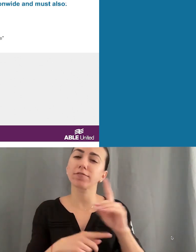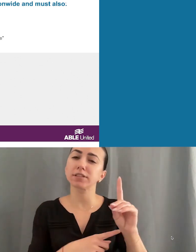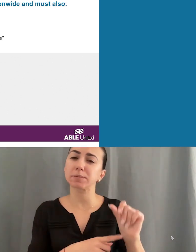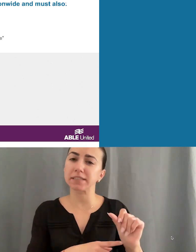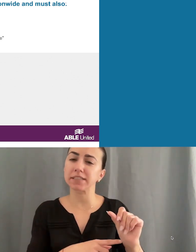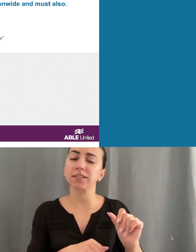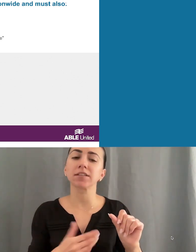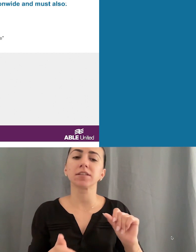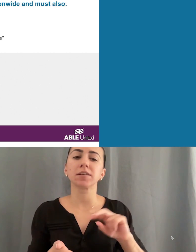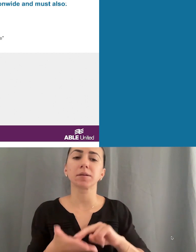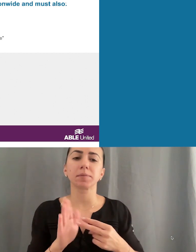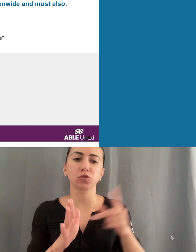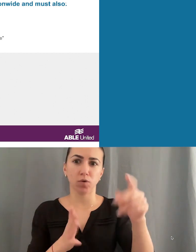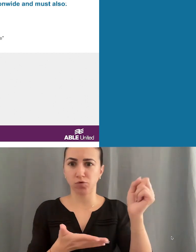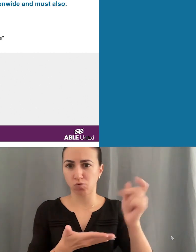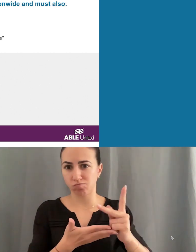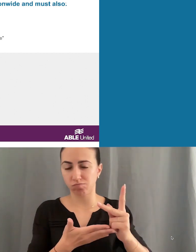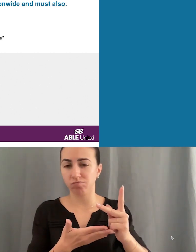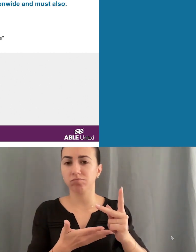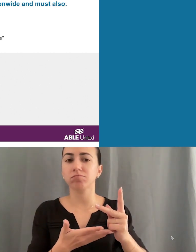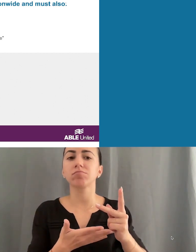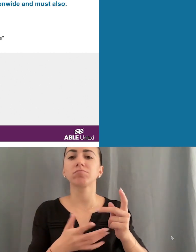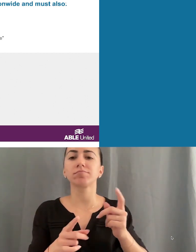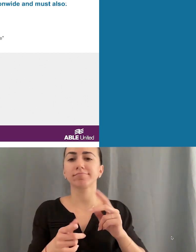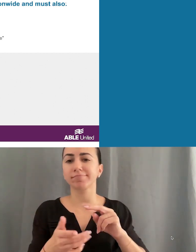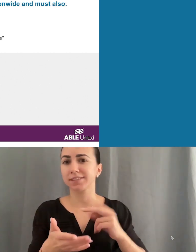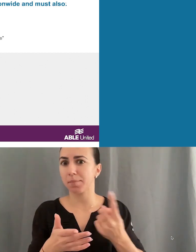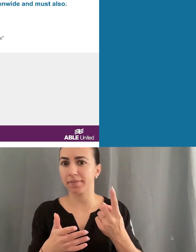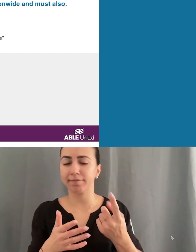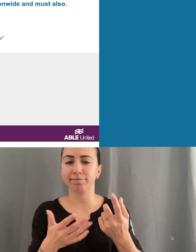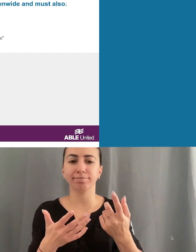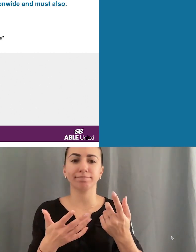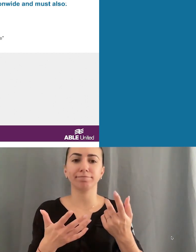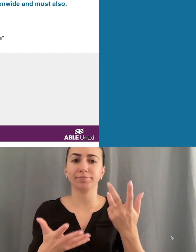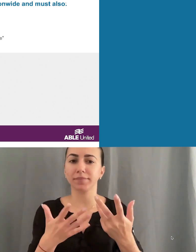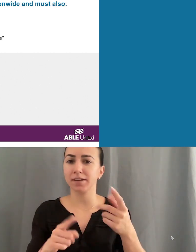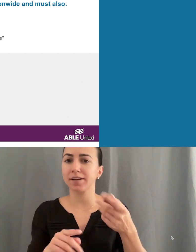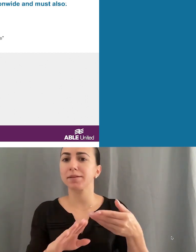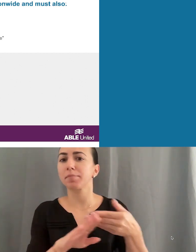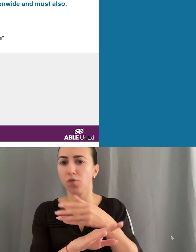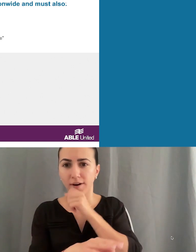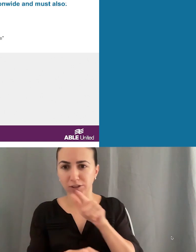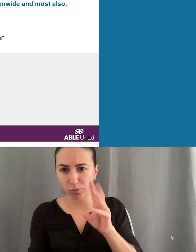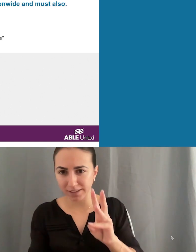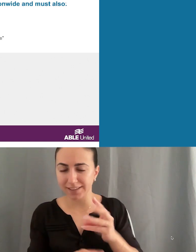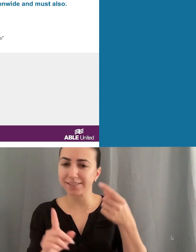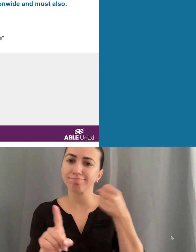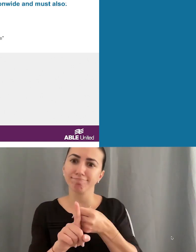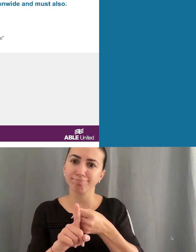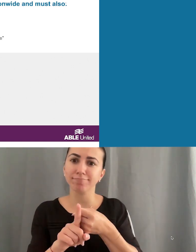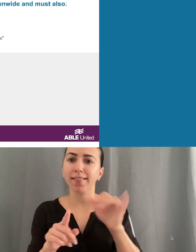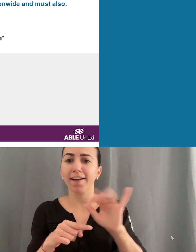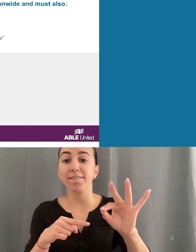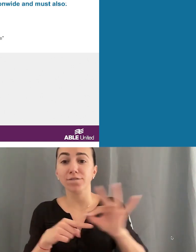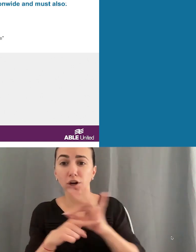just going to attest to these, that it is a significant impairment that occurred prior to age 26. It resulted in